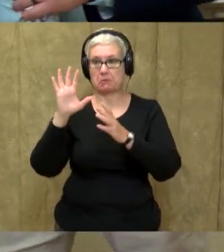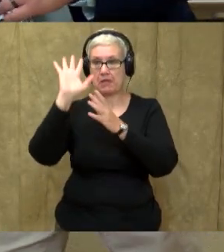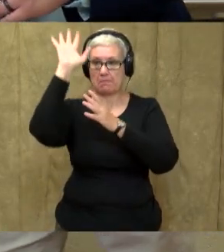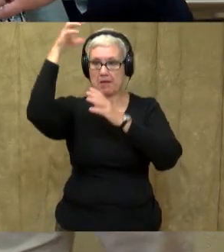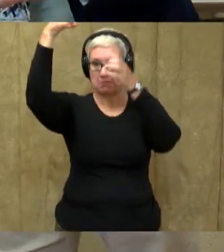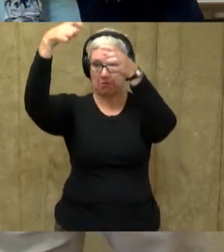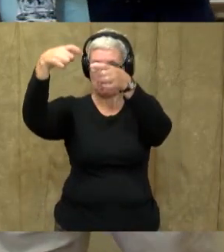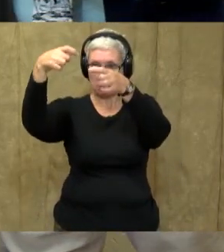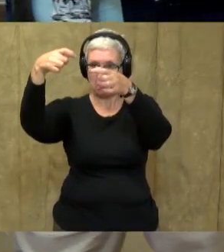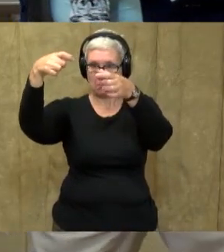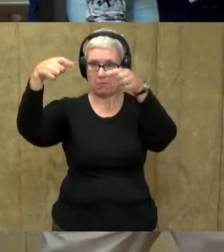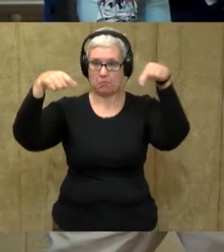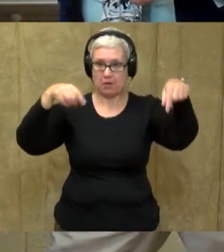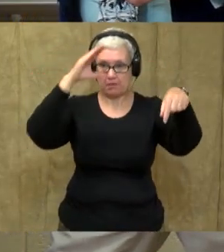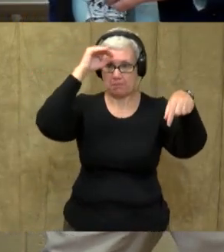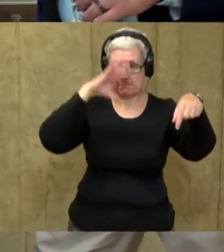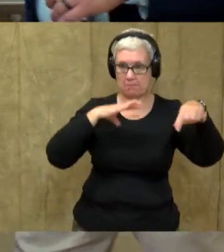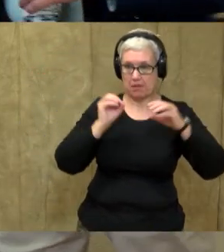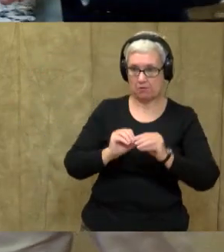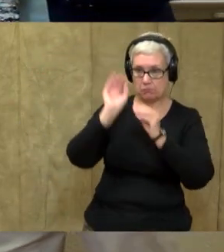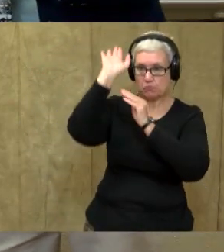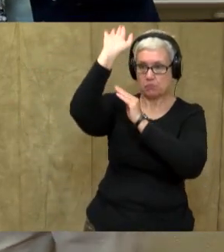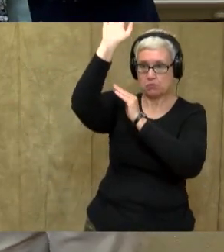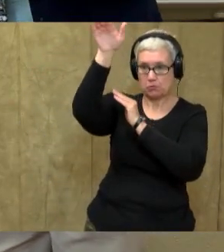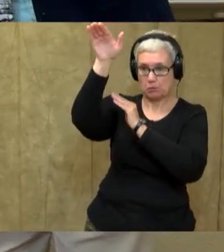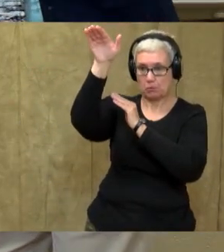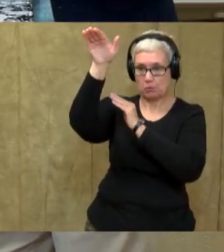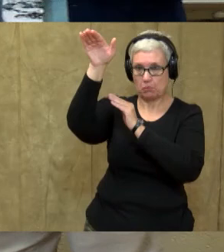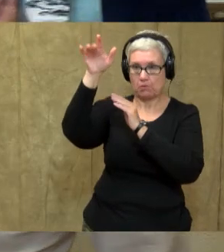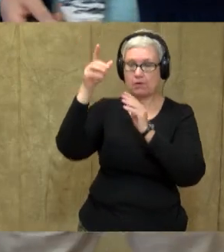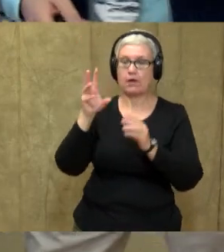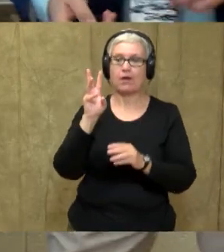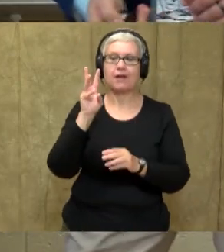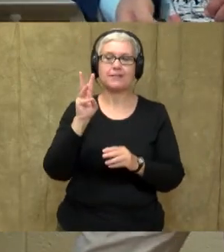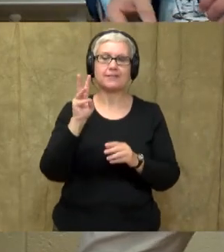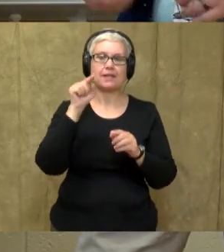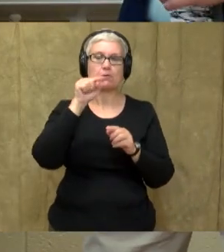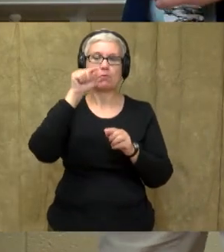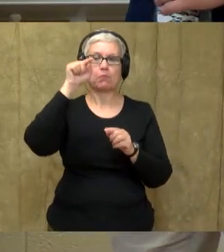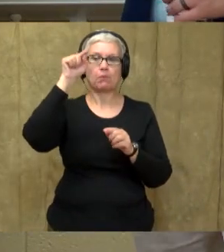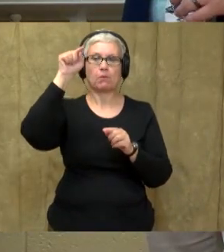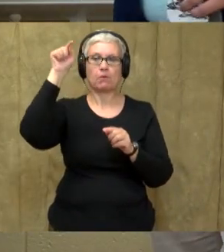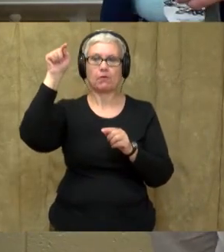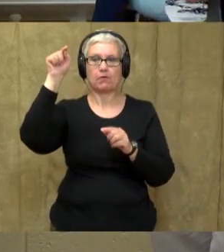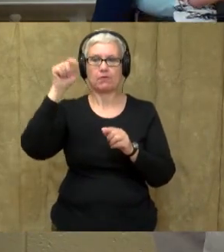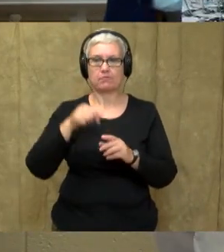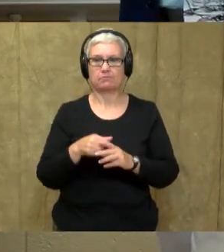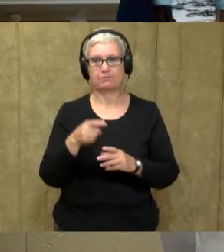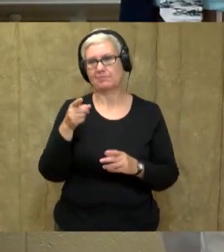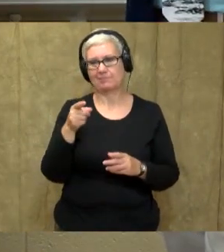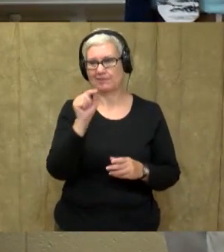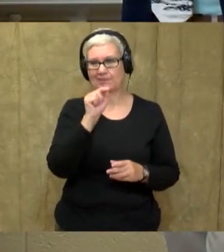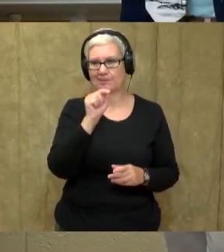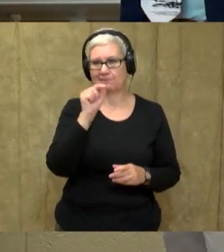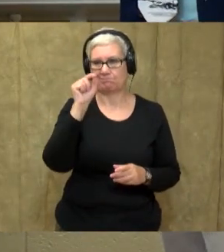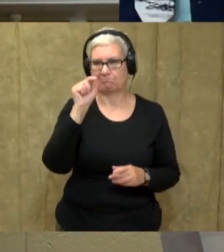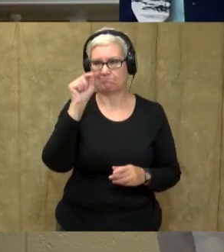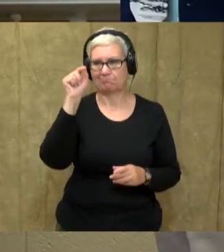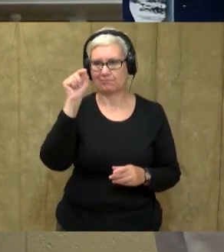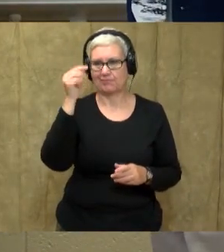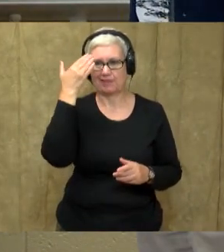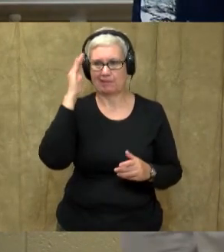guy shooting a basketball. Think about what those 6 points now represent. Before, it really wasn't a